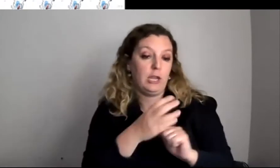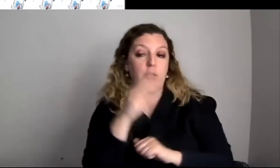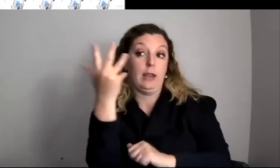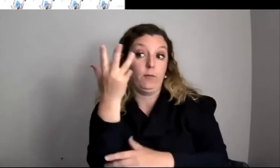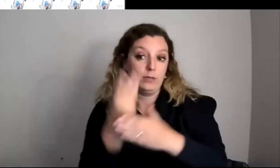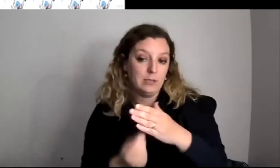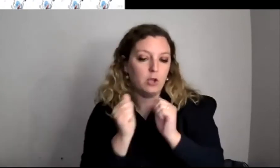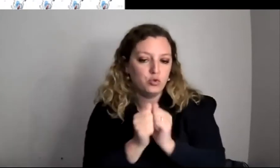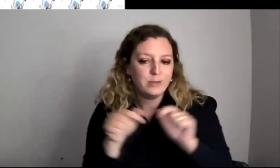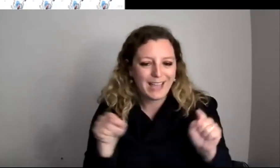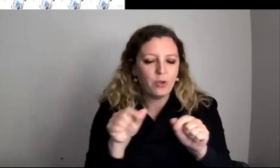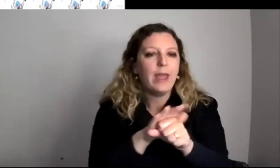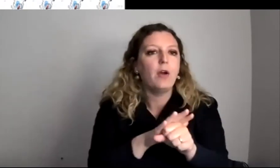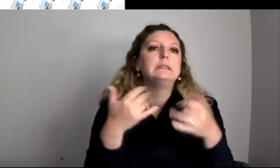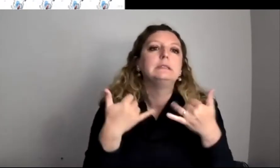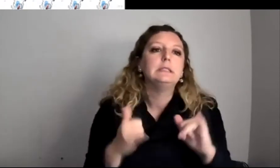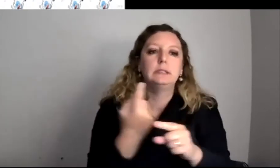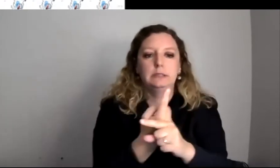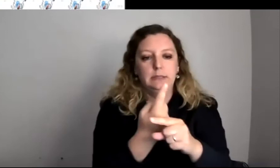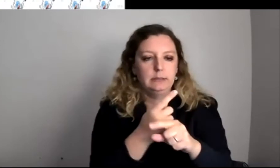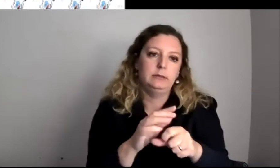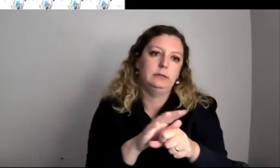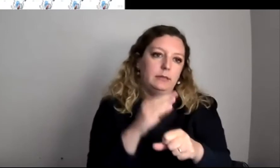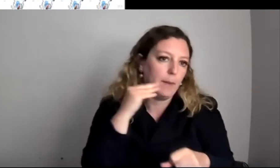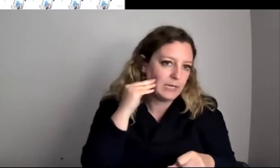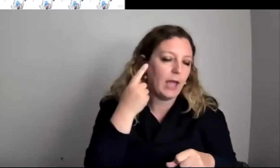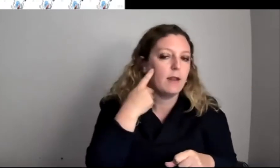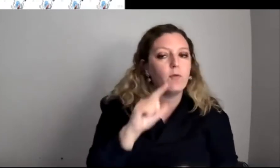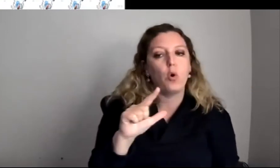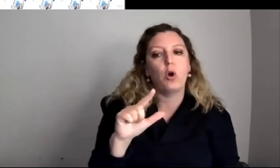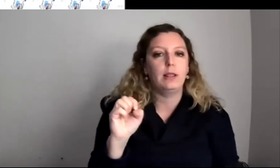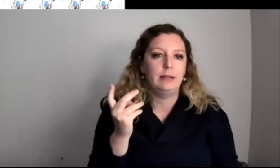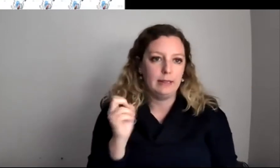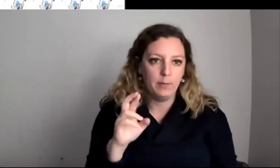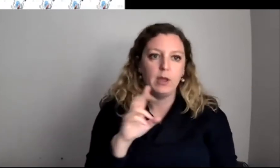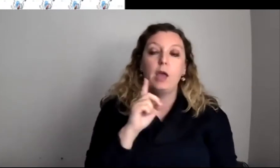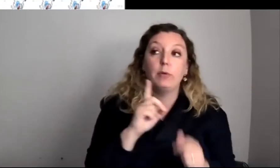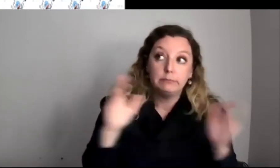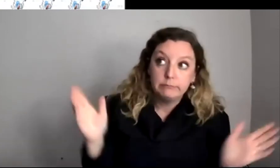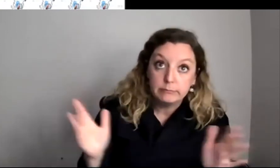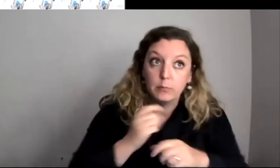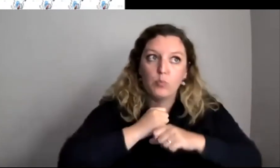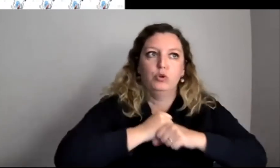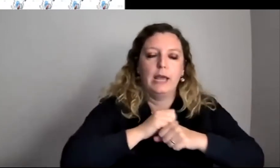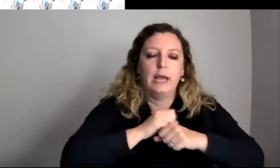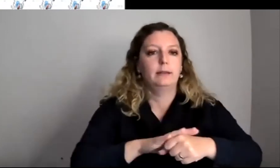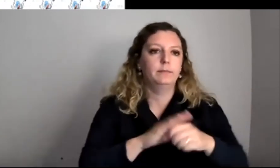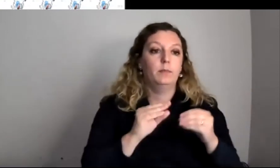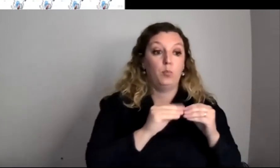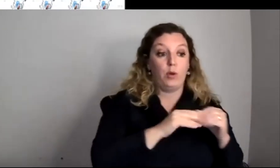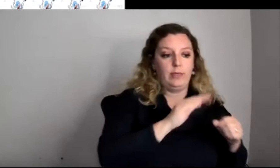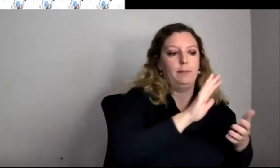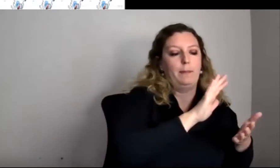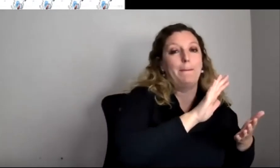would still maintain suitable habitat for ruffed lemurs, and then really lobby to make those areas protected. So more than just paper parks,